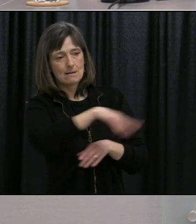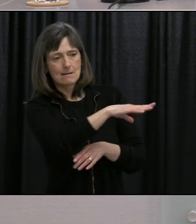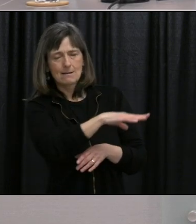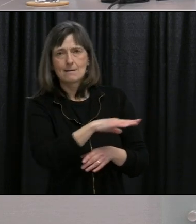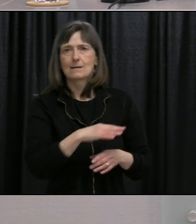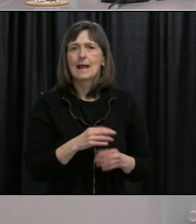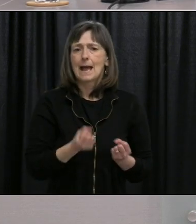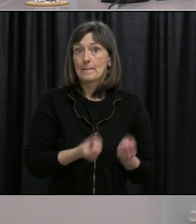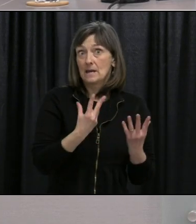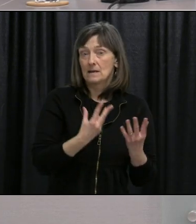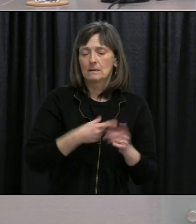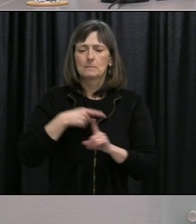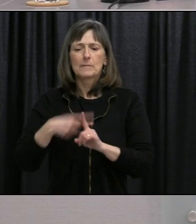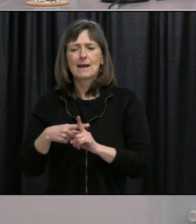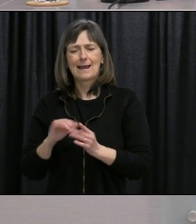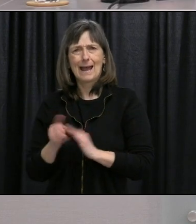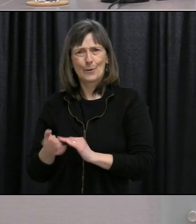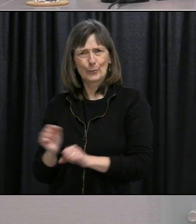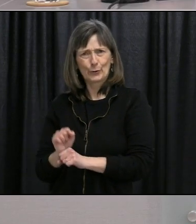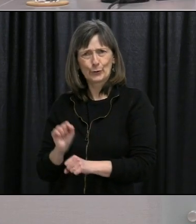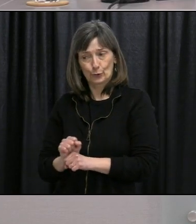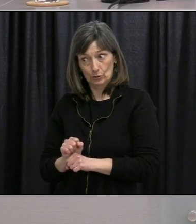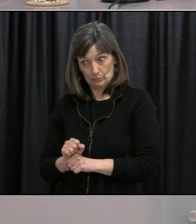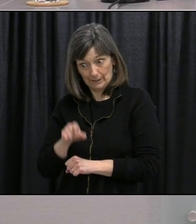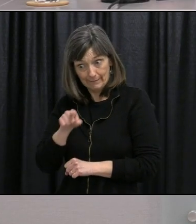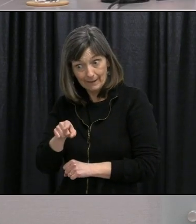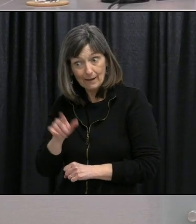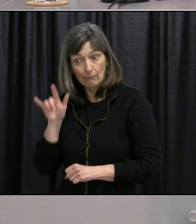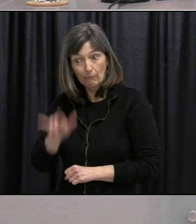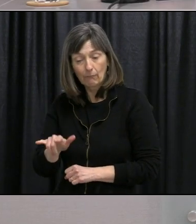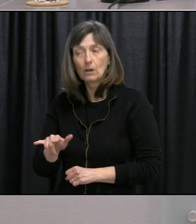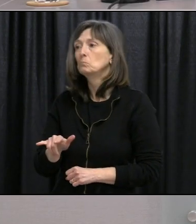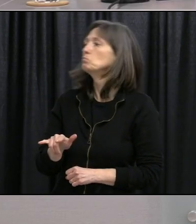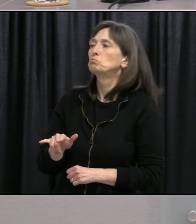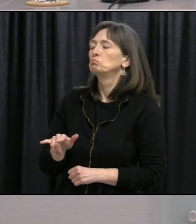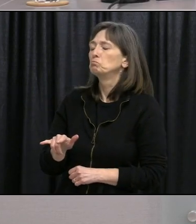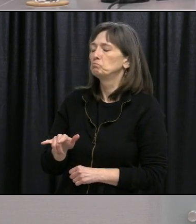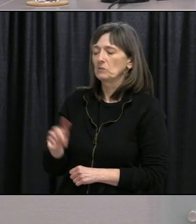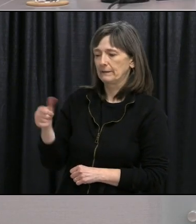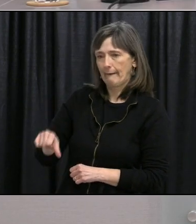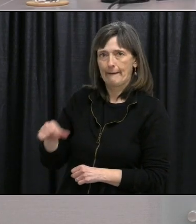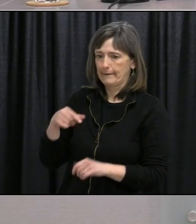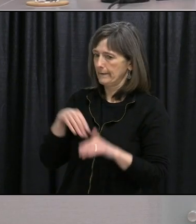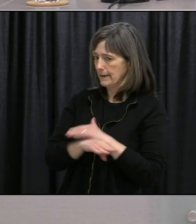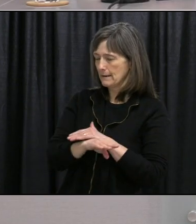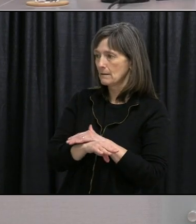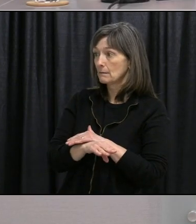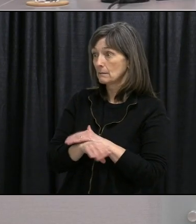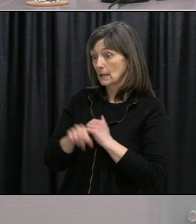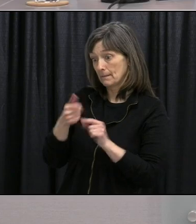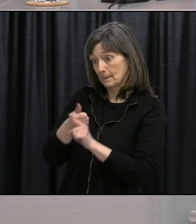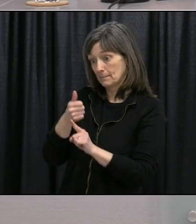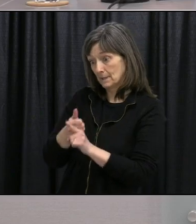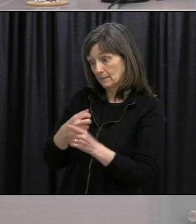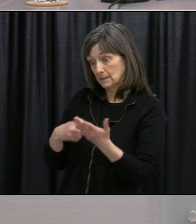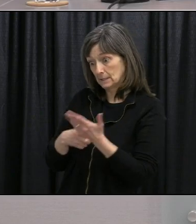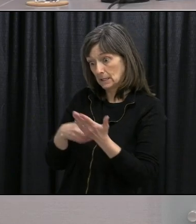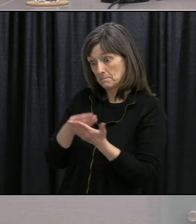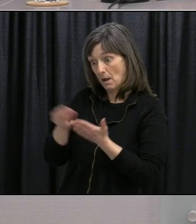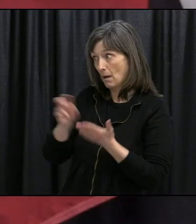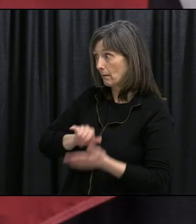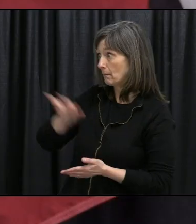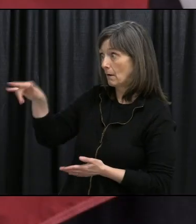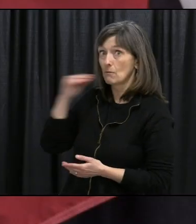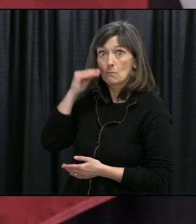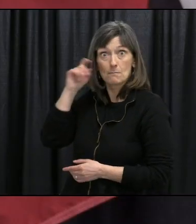on a flight, do they then have to buy a last-minute ticket for the next flight out? What have you been doing there? I don't have that information